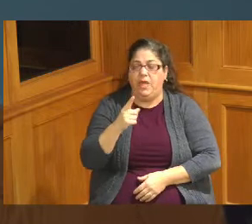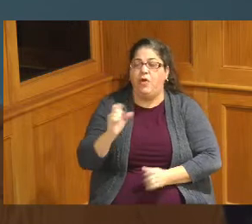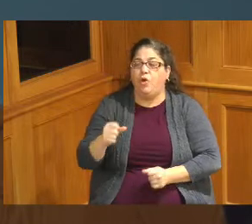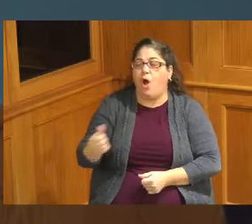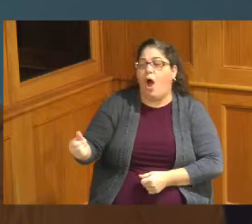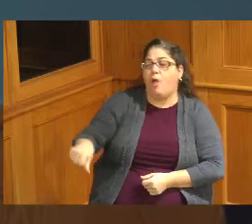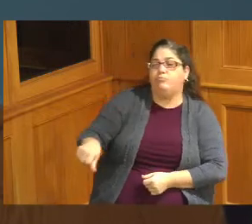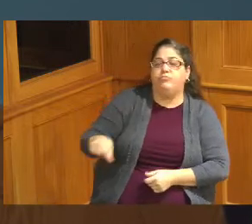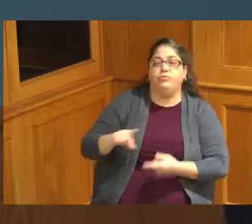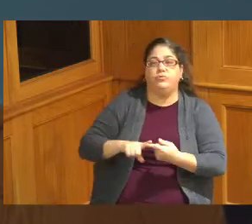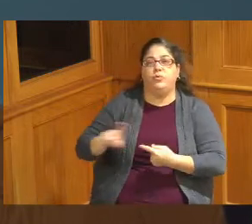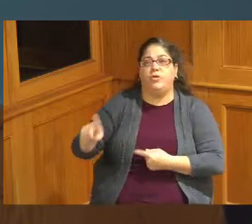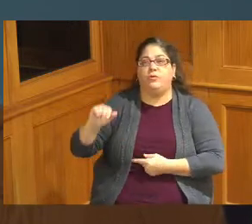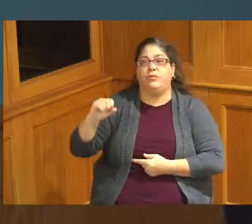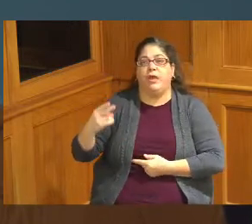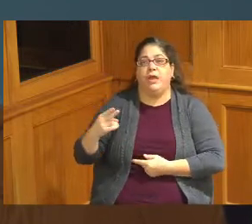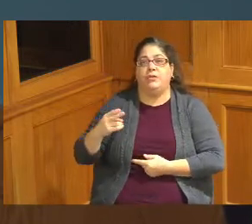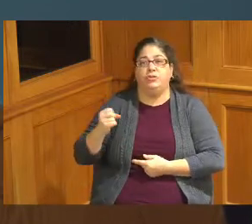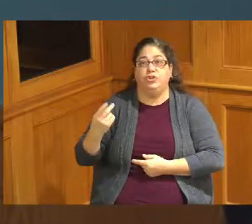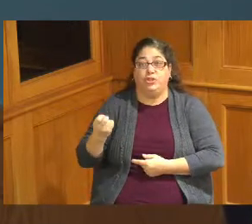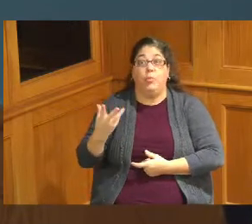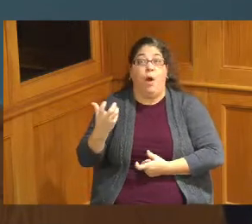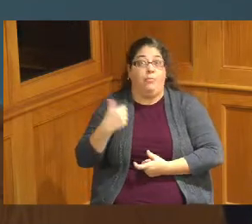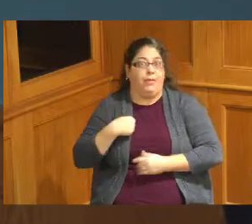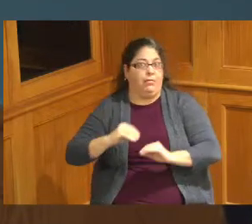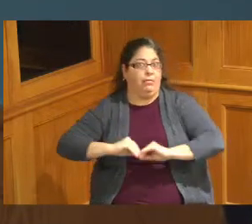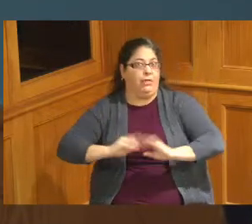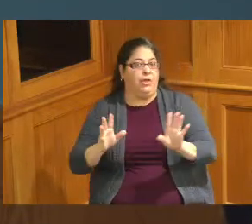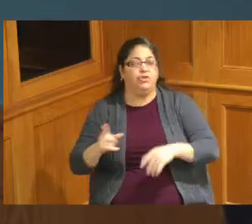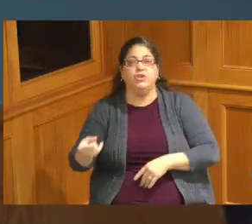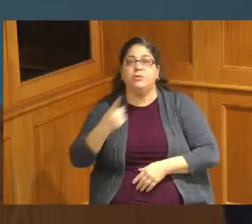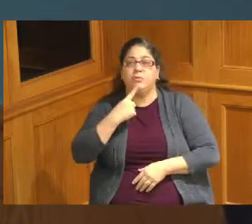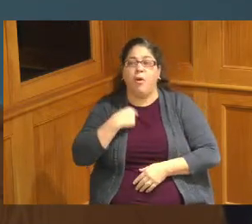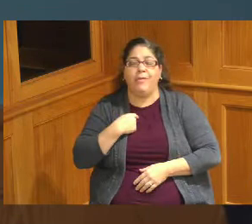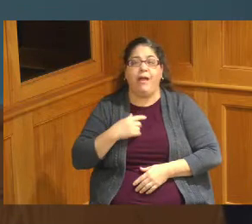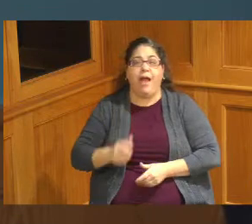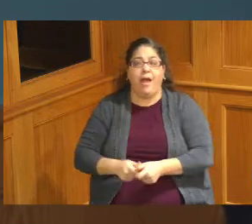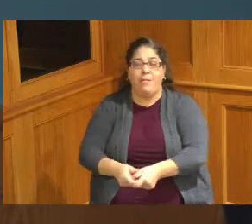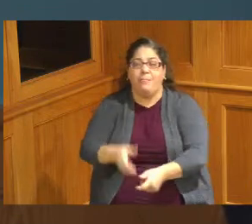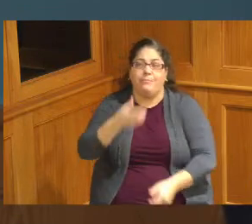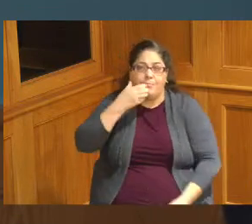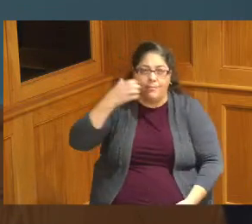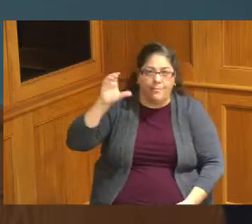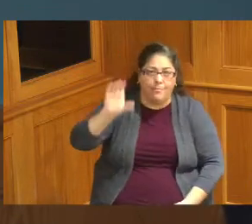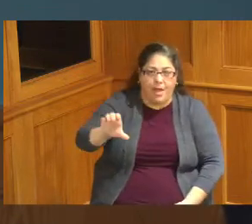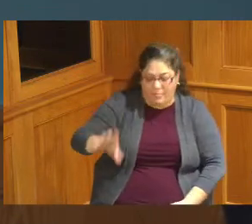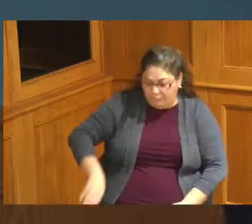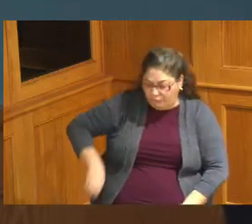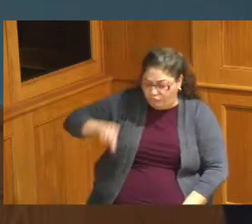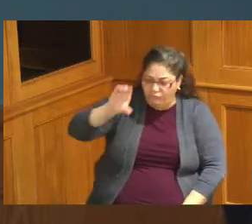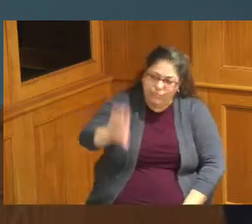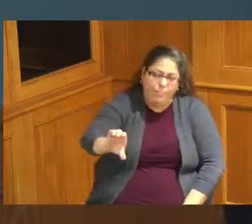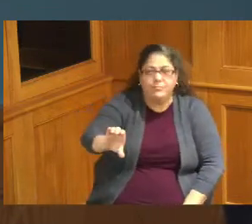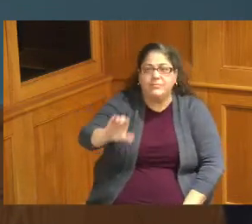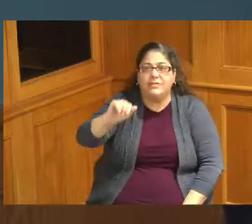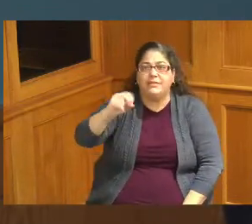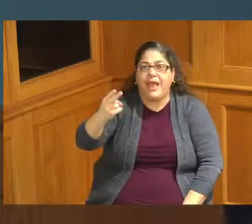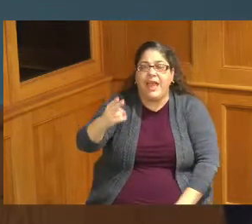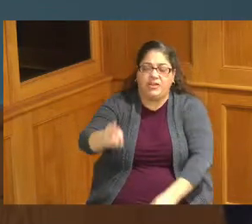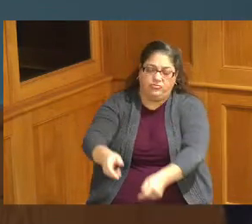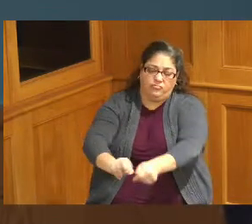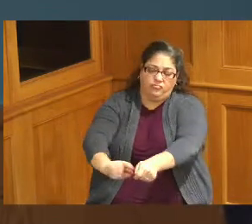clear, because she'll make me want to be clear. She told me she put cash down and bought that property.